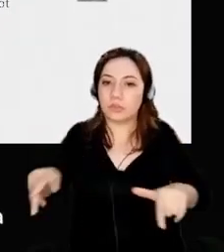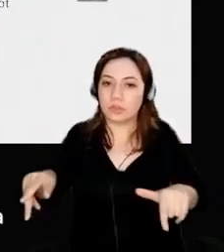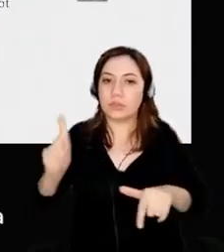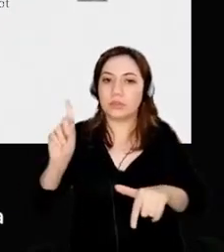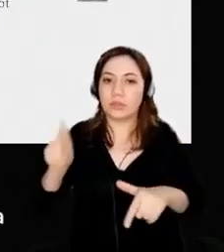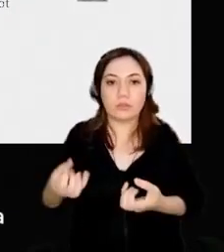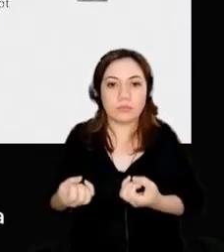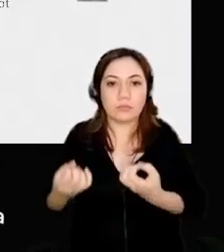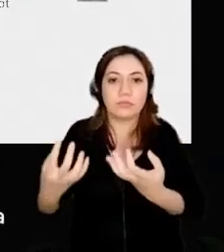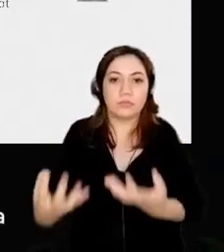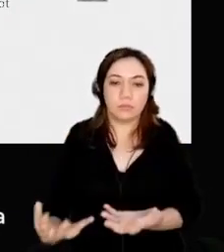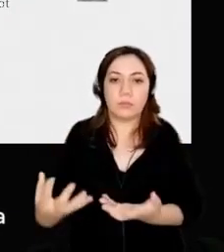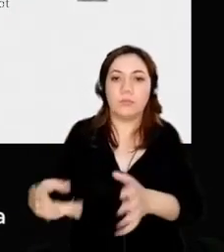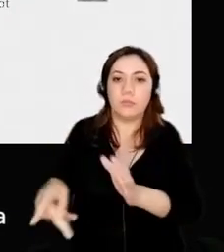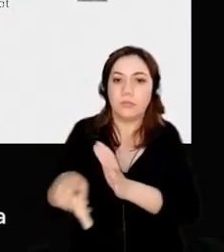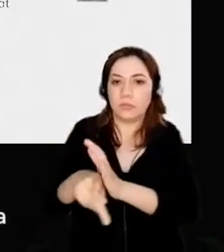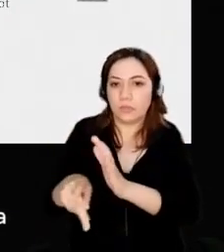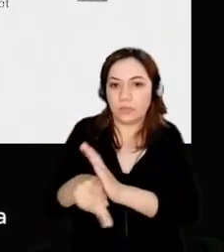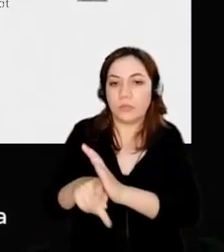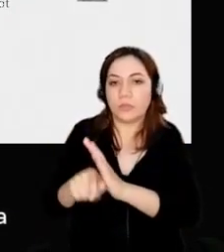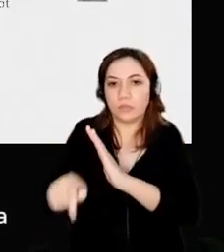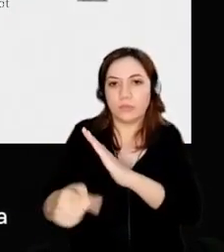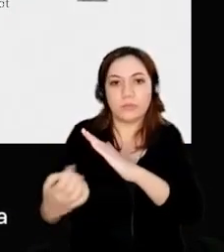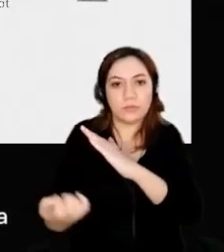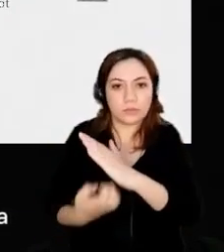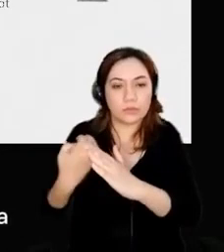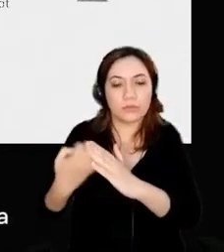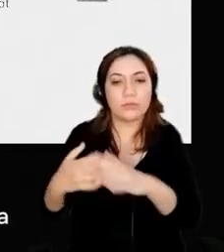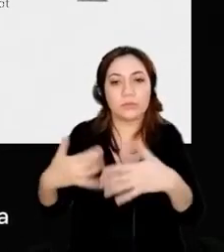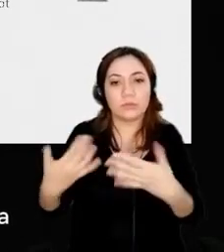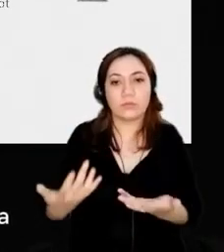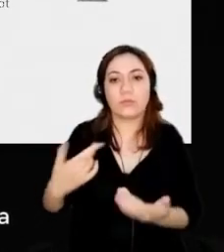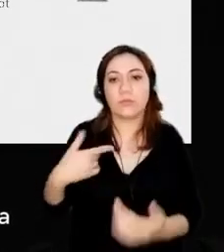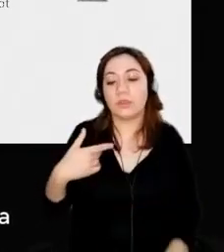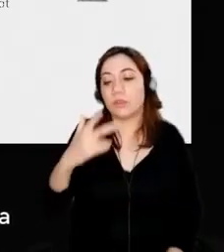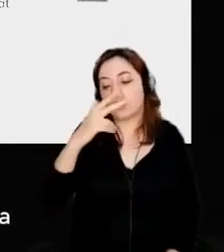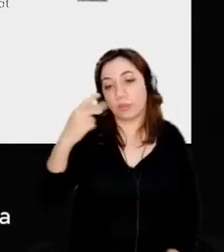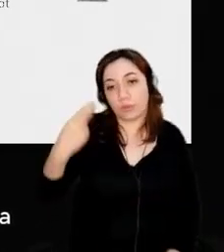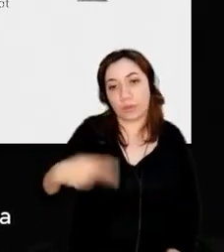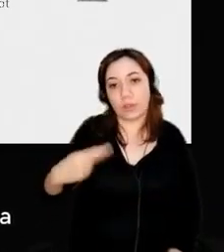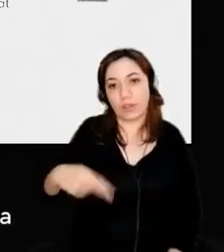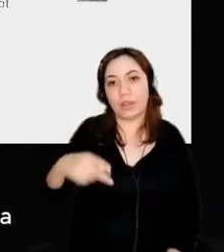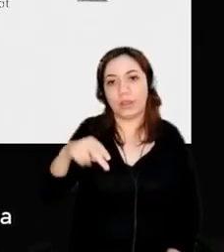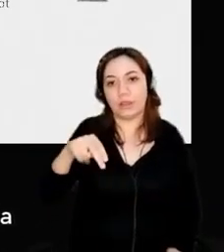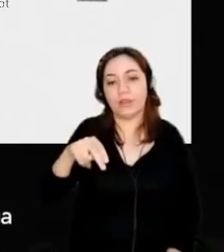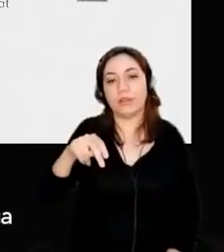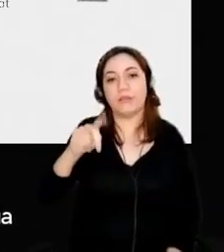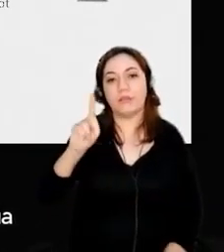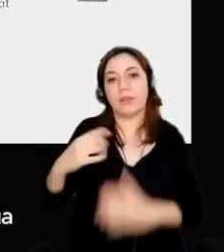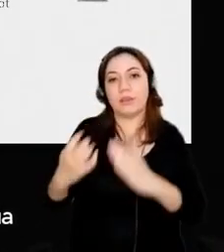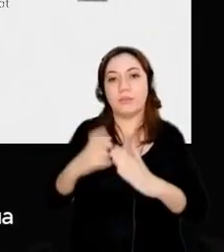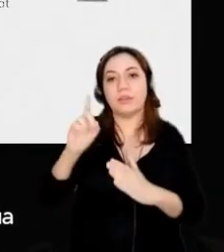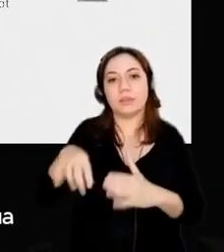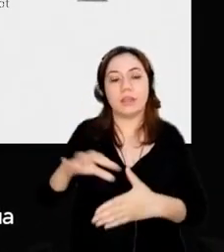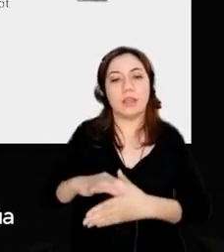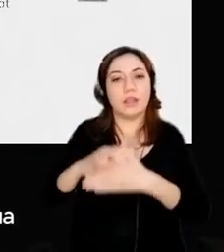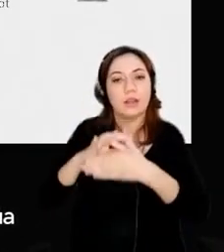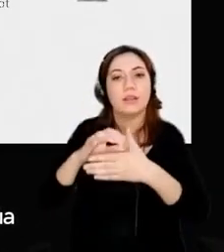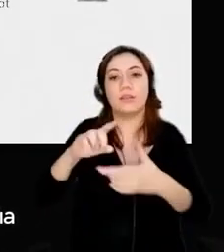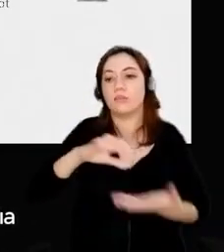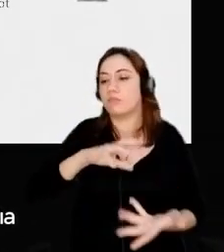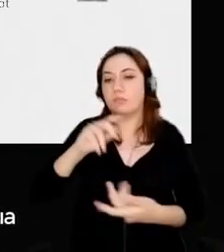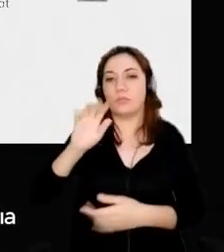And Gary mentioned, Blackhawk Network is a leader and a global provider of gift cards,